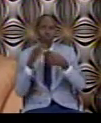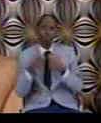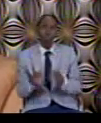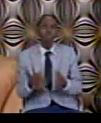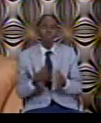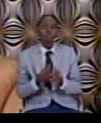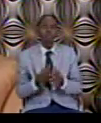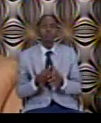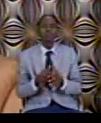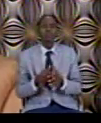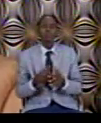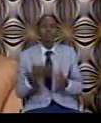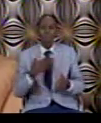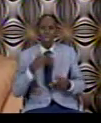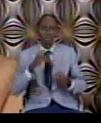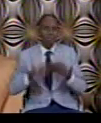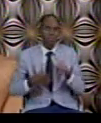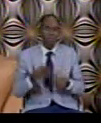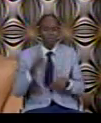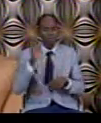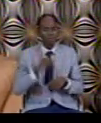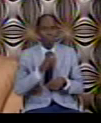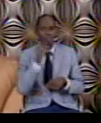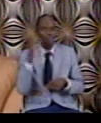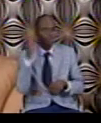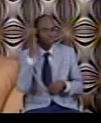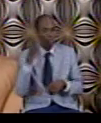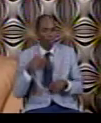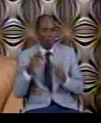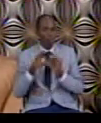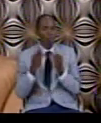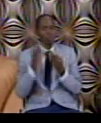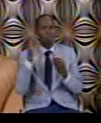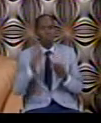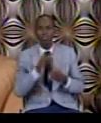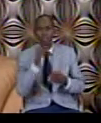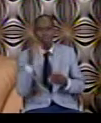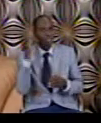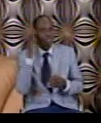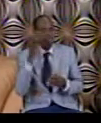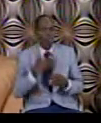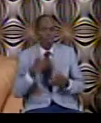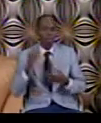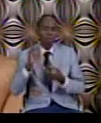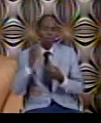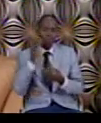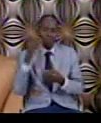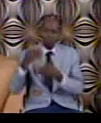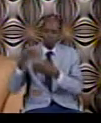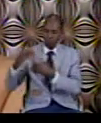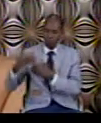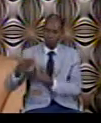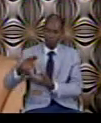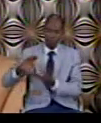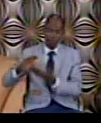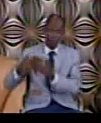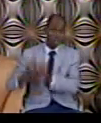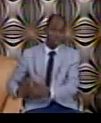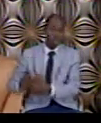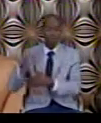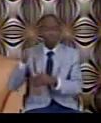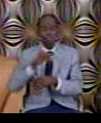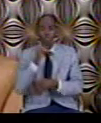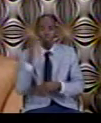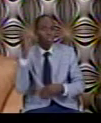his life. My friends must not hear. My family must not hear. My neighbors must not hear. My office people must not